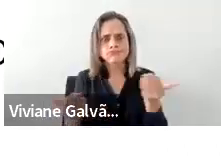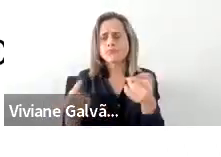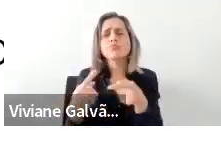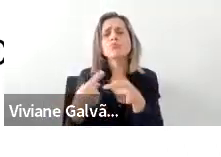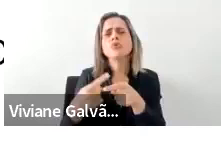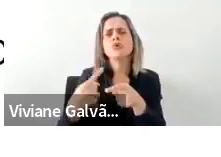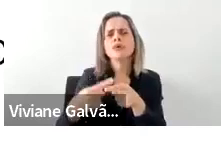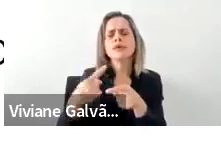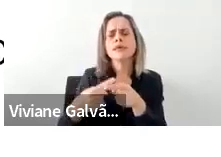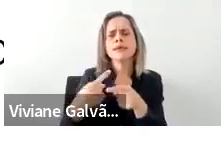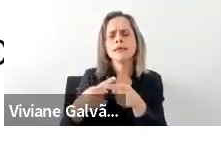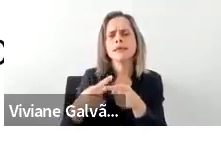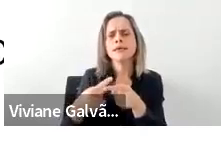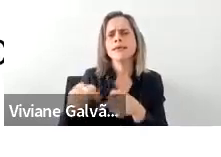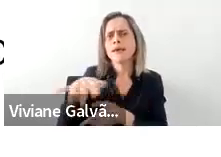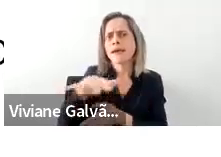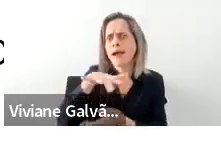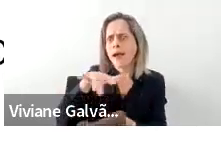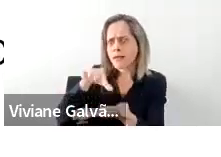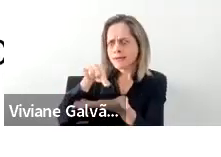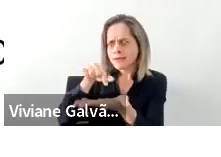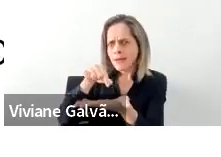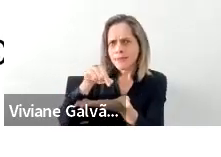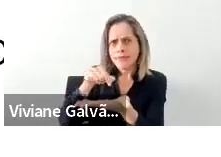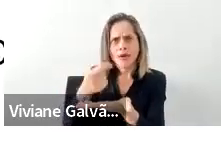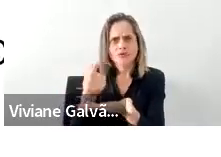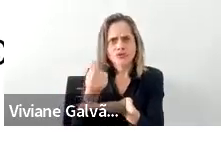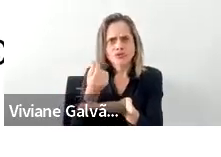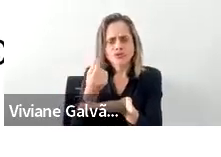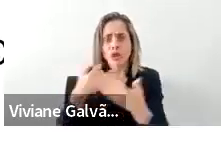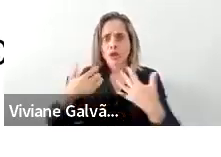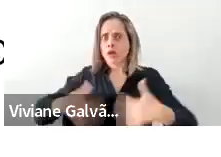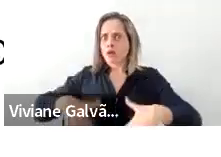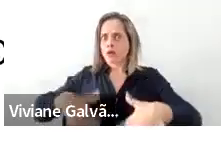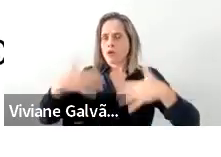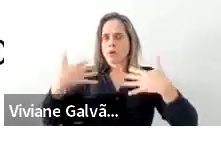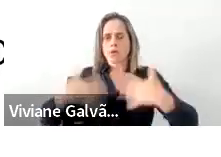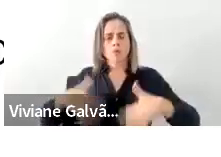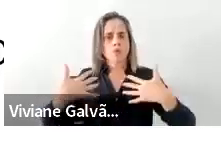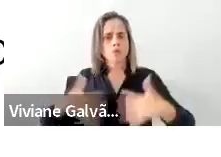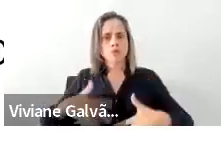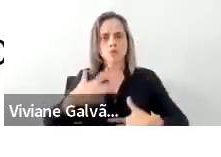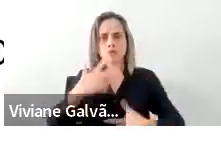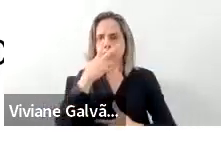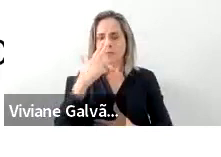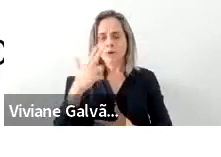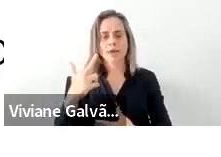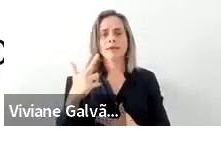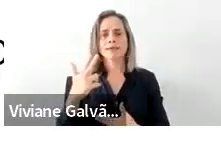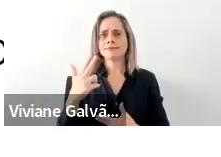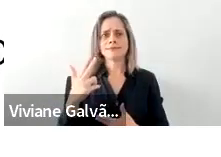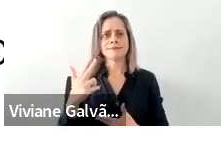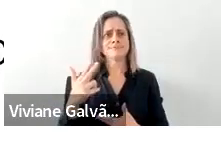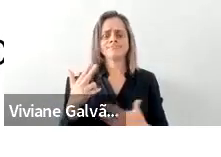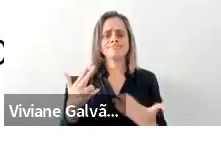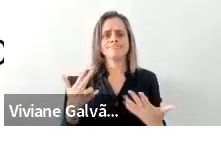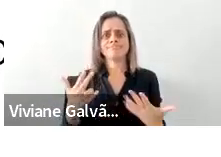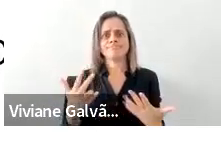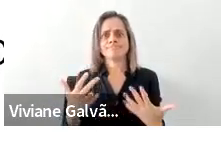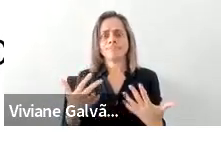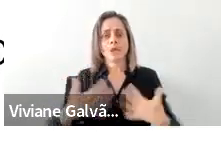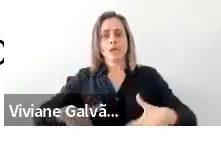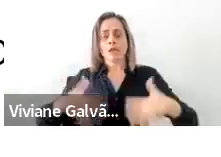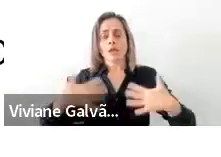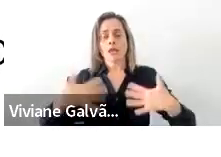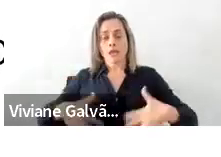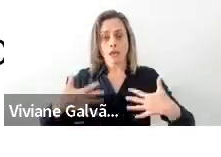Wages, all of the categories, all of the evident empirical categories of the capitalist mode of production